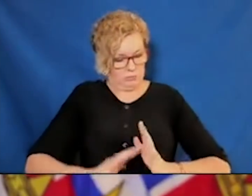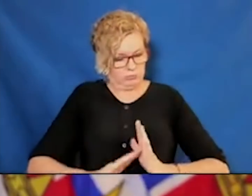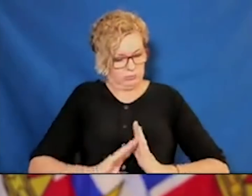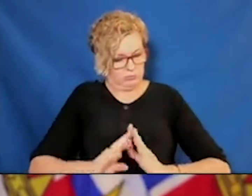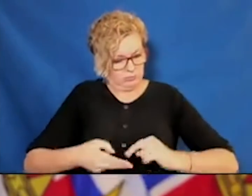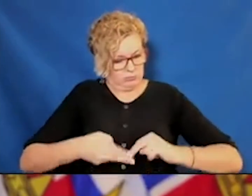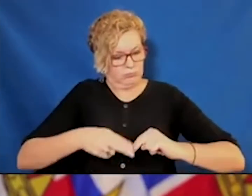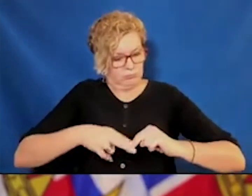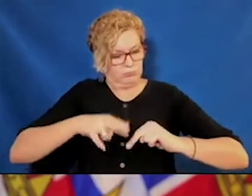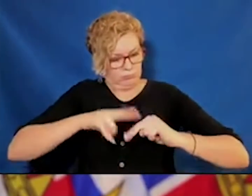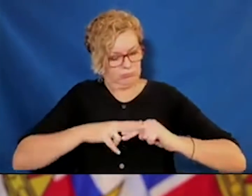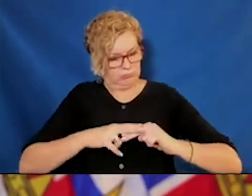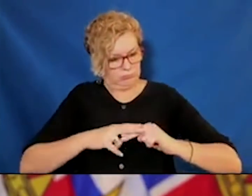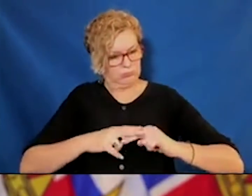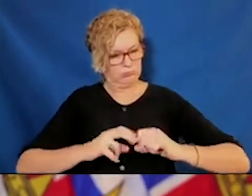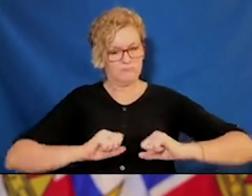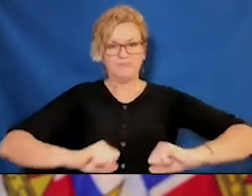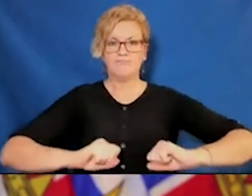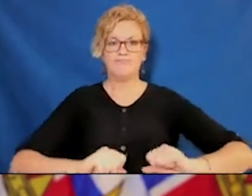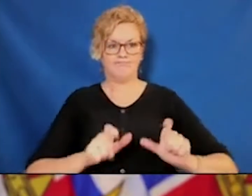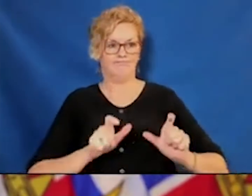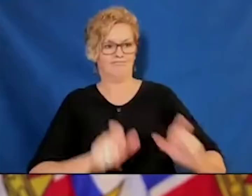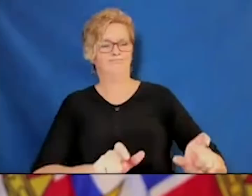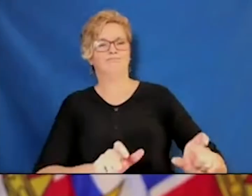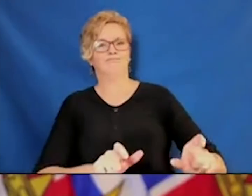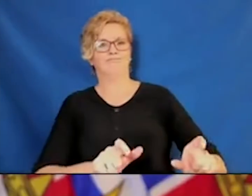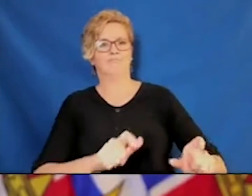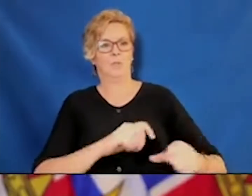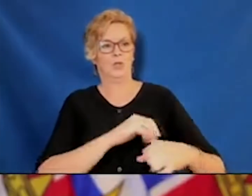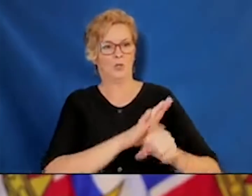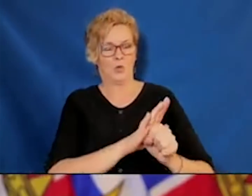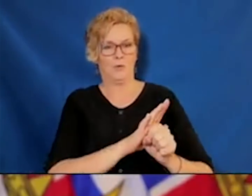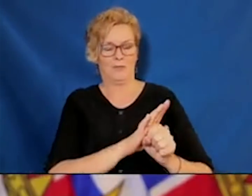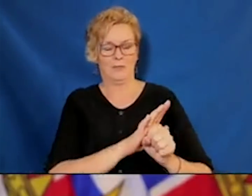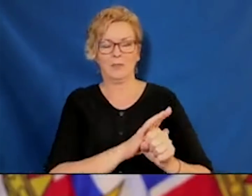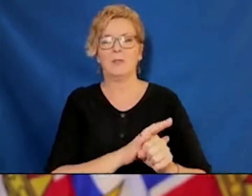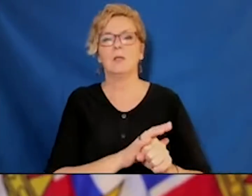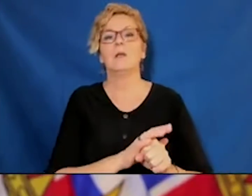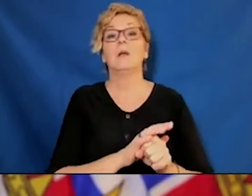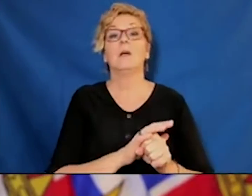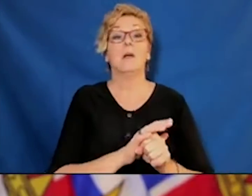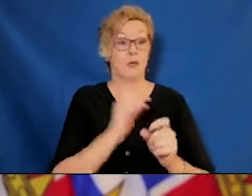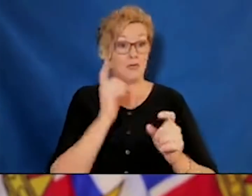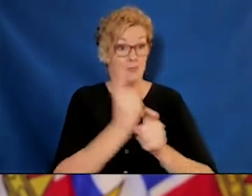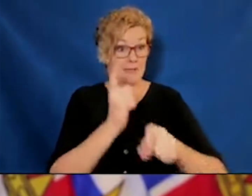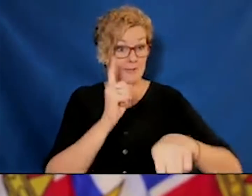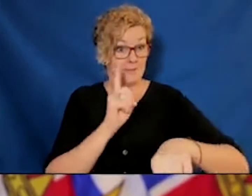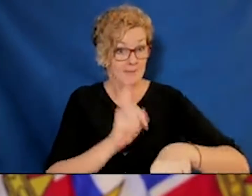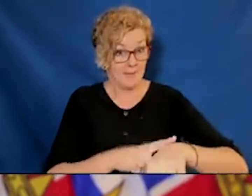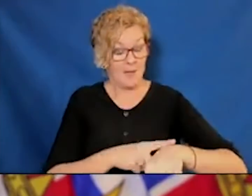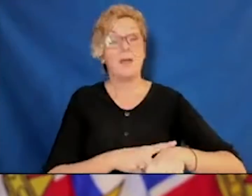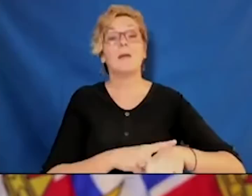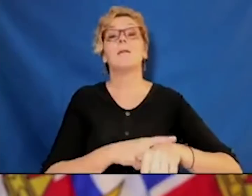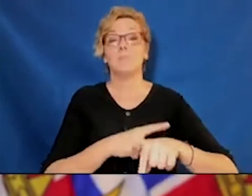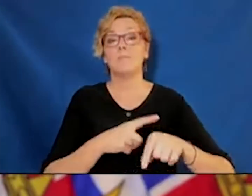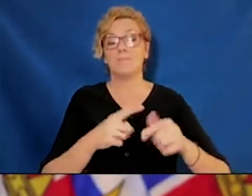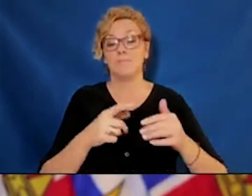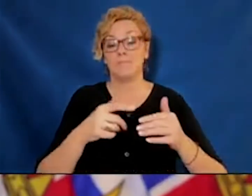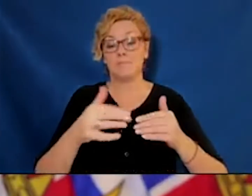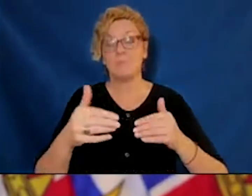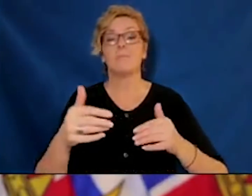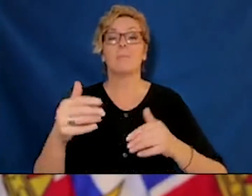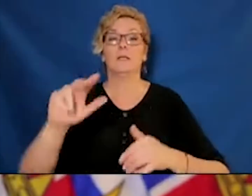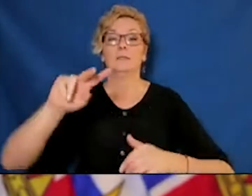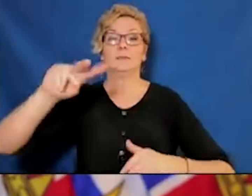the offending protein, the virus as well. Right now, as I mentioned, we are vaccinating as many high-risk people as possible in